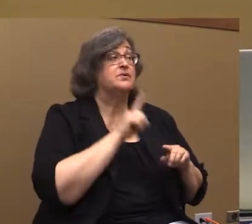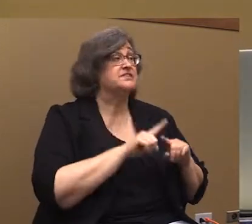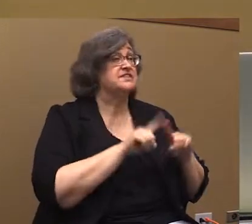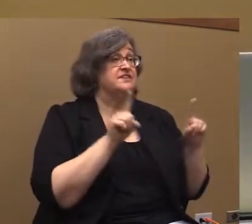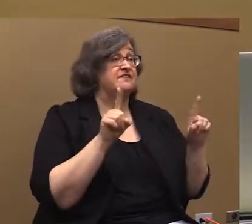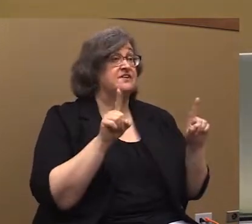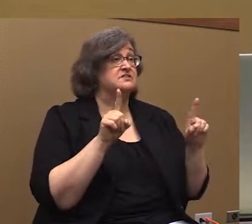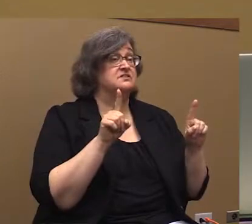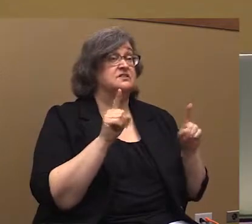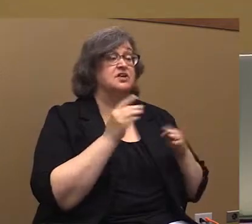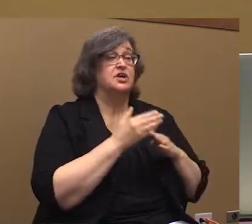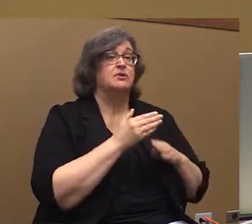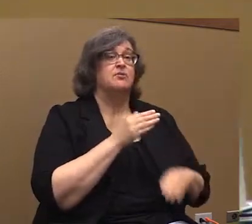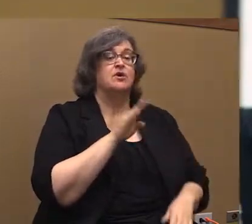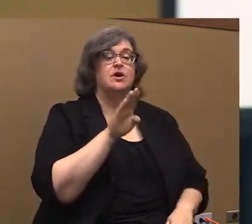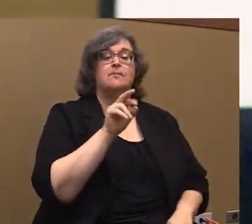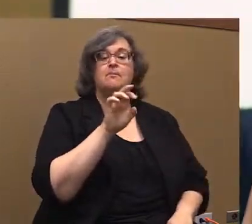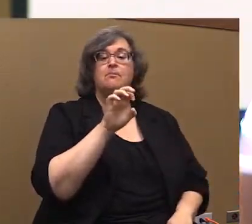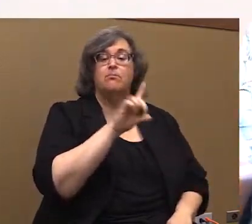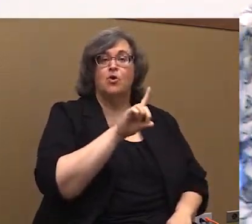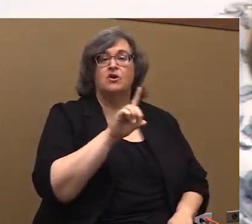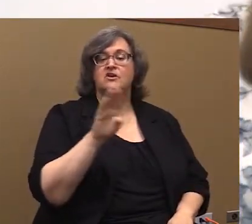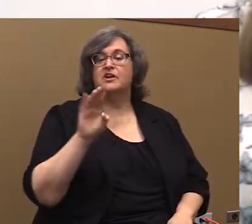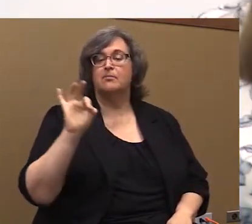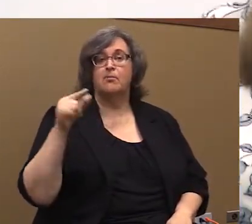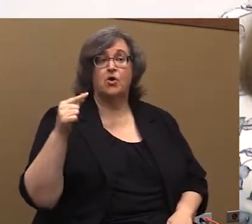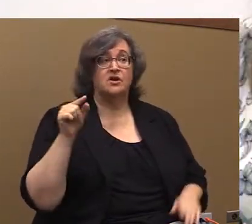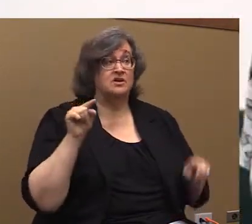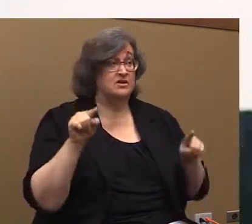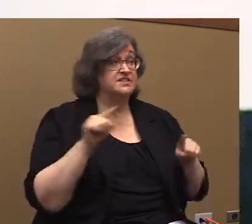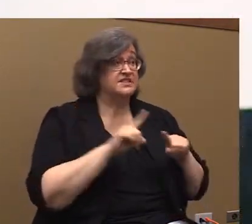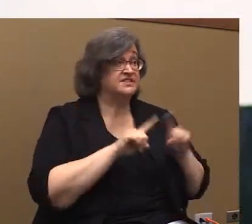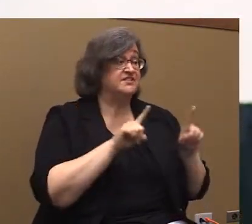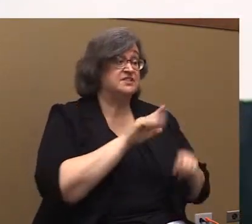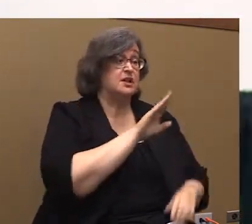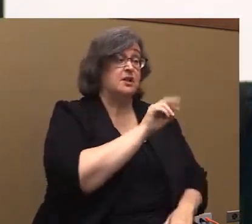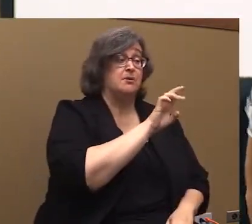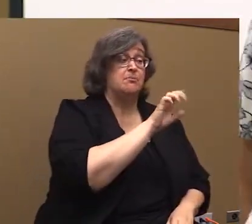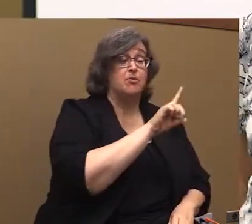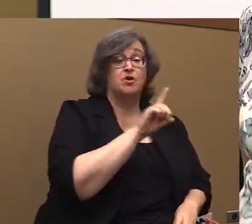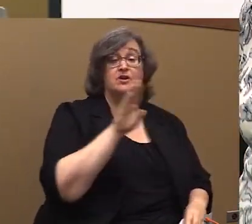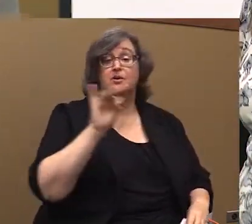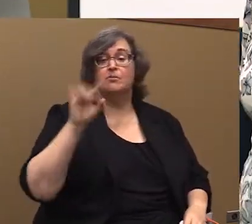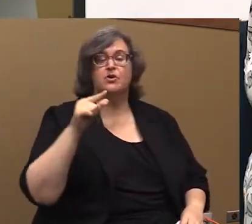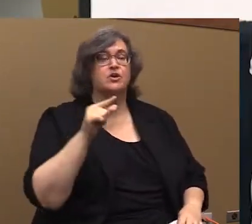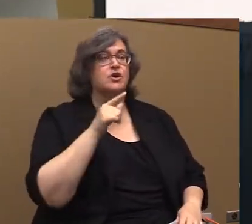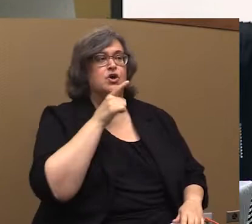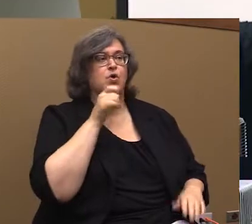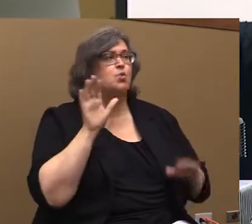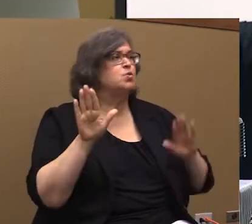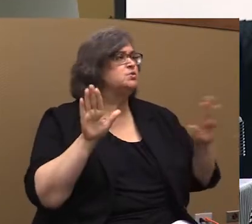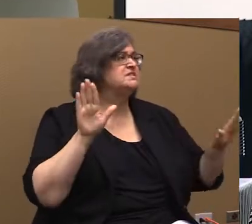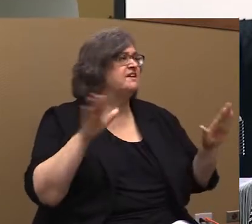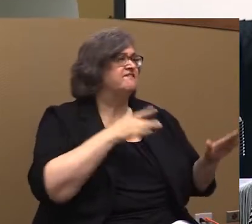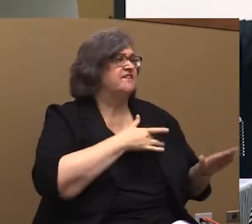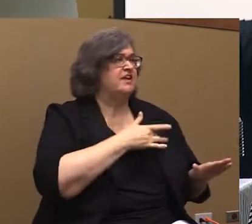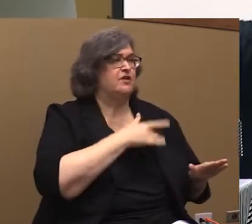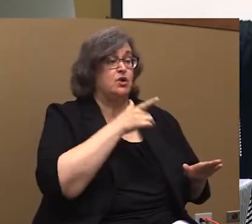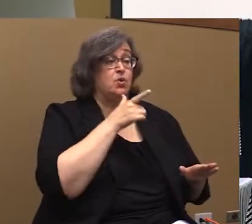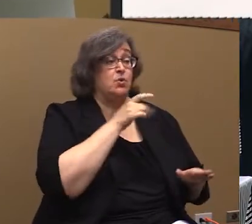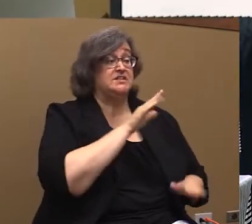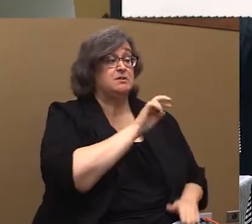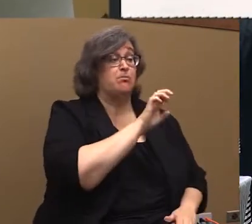Okay, what did you think about this? Did you find that there really was a difference between bored and